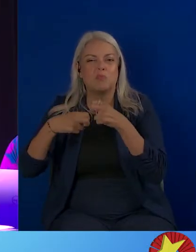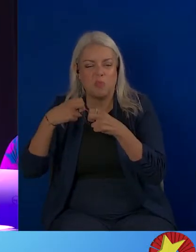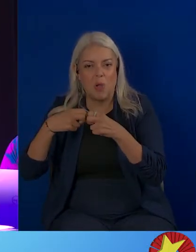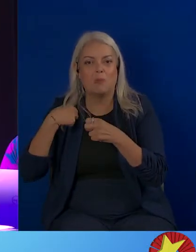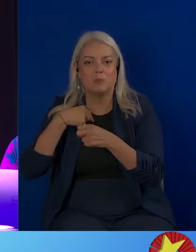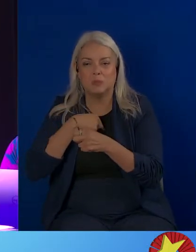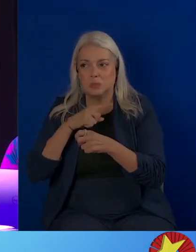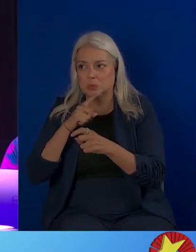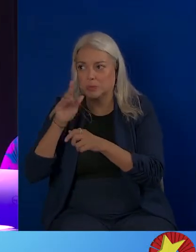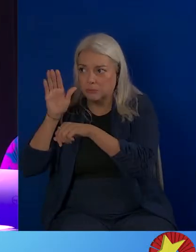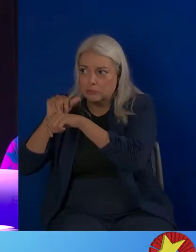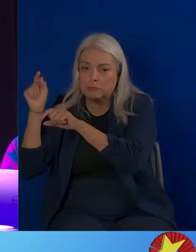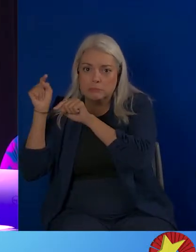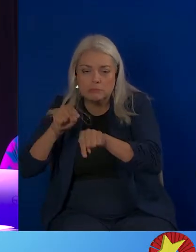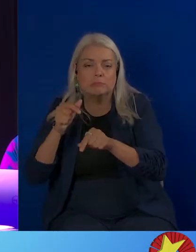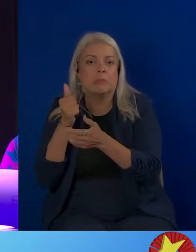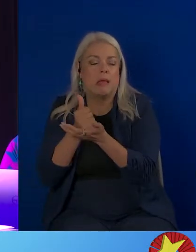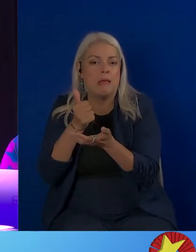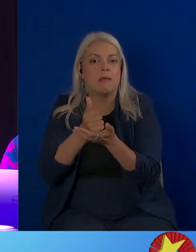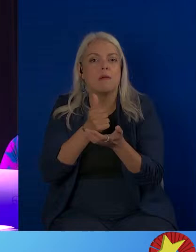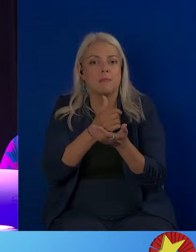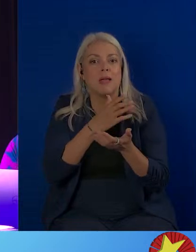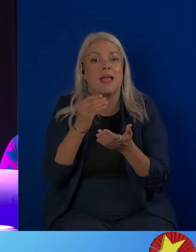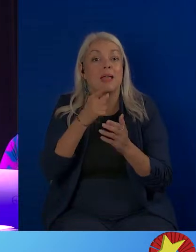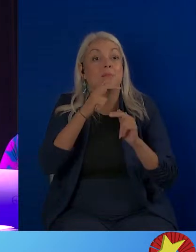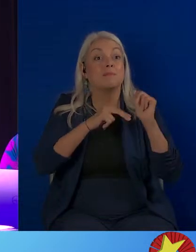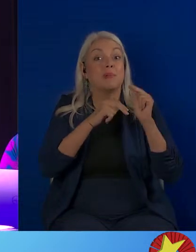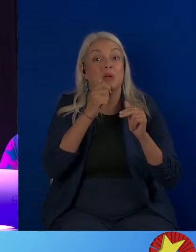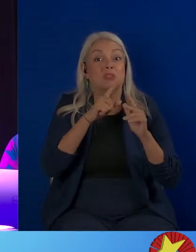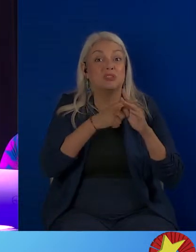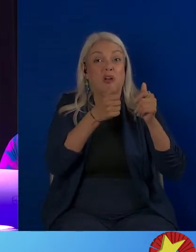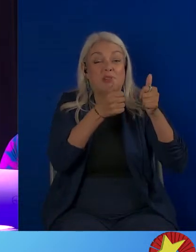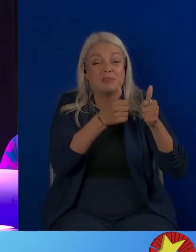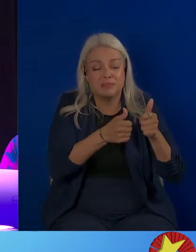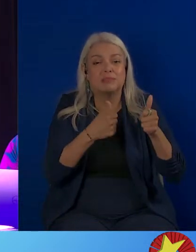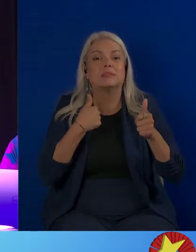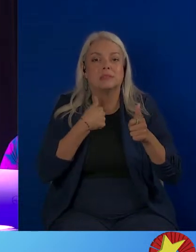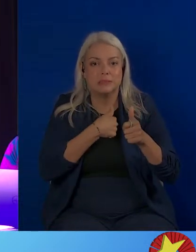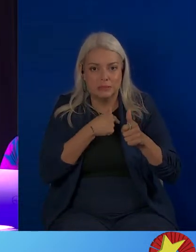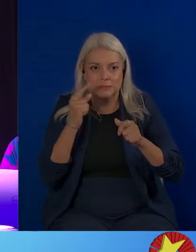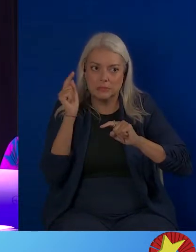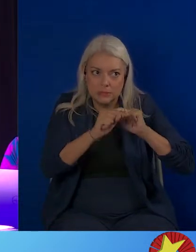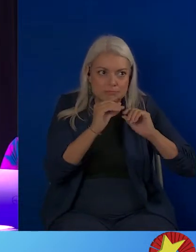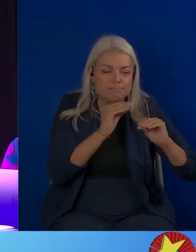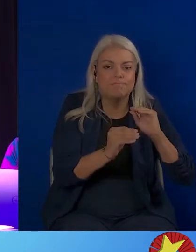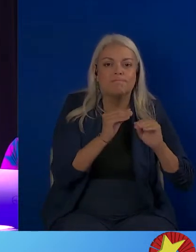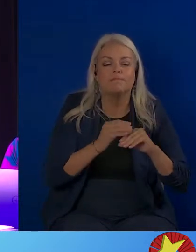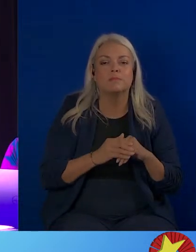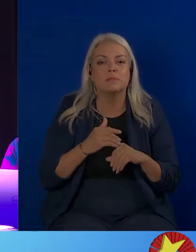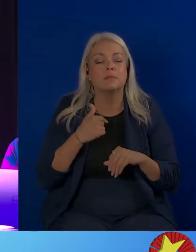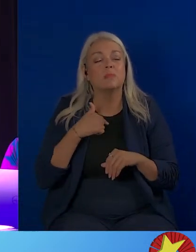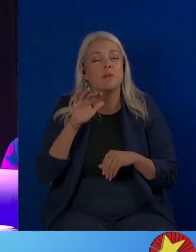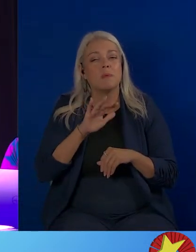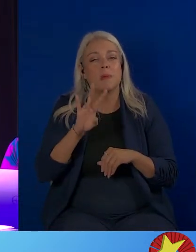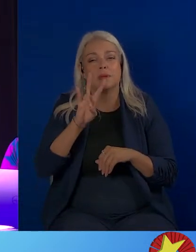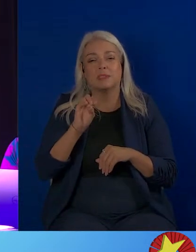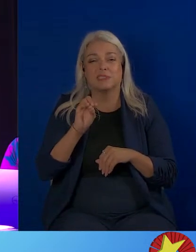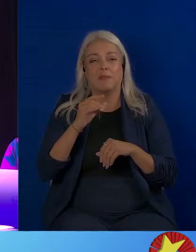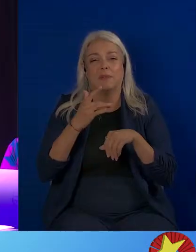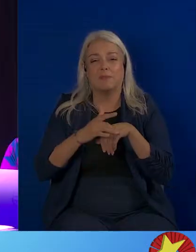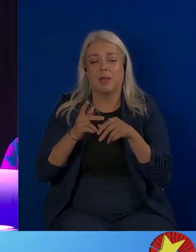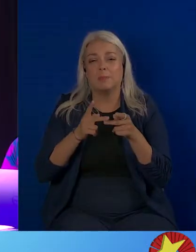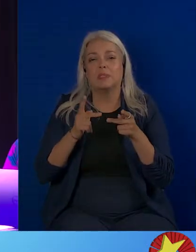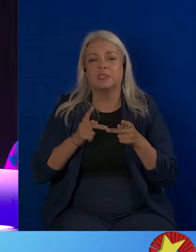requests due to our aging infrastructures. We have about 70 vacant positions open, consisting mostly